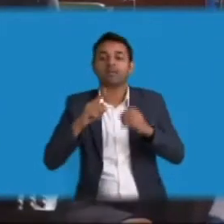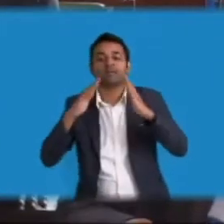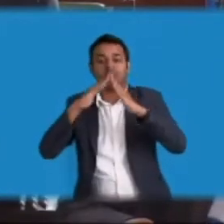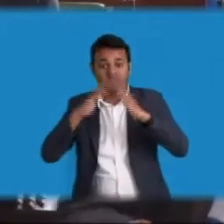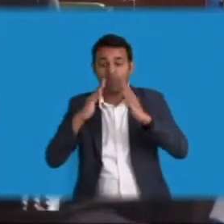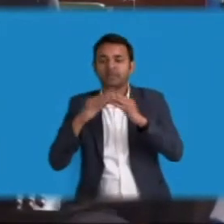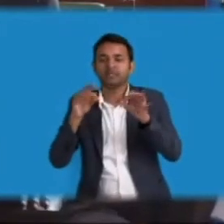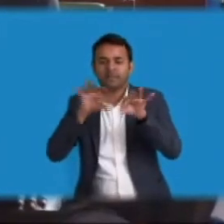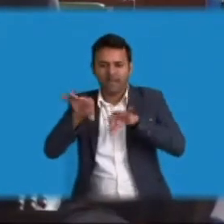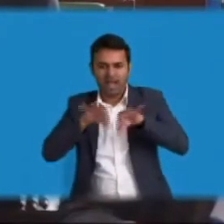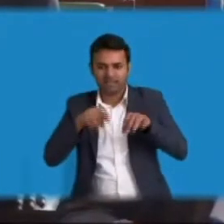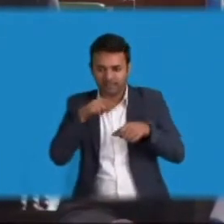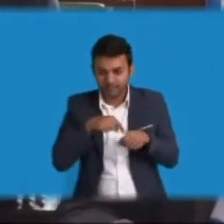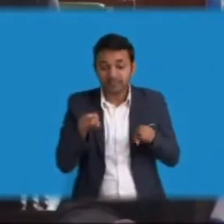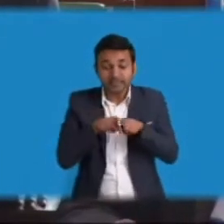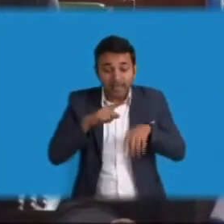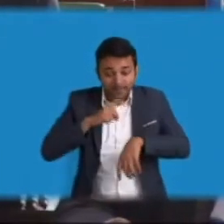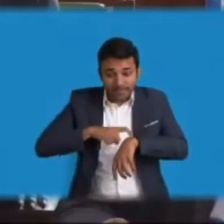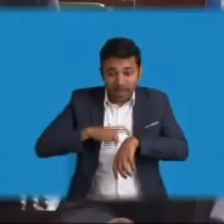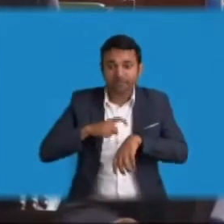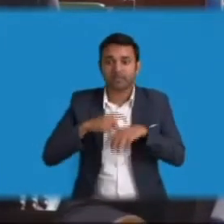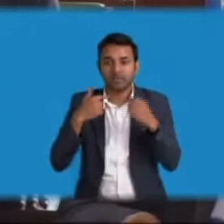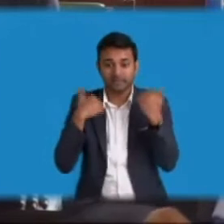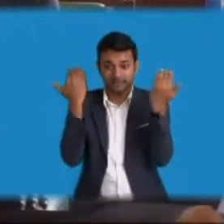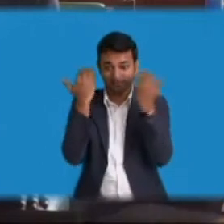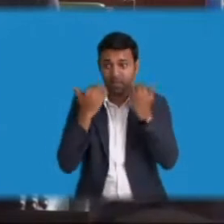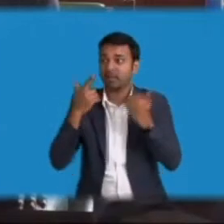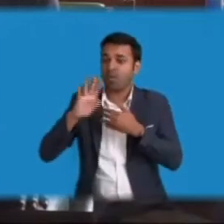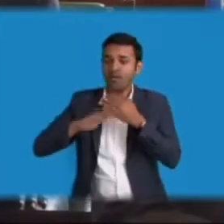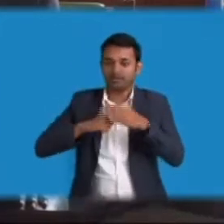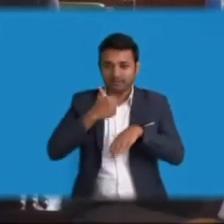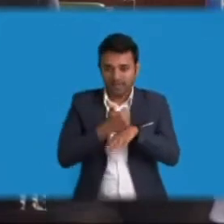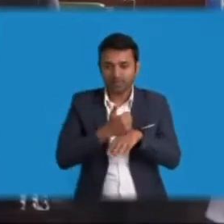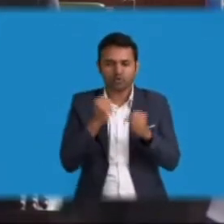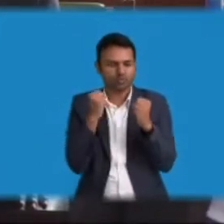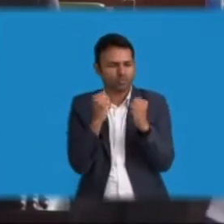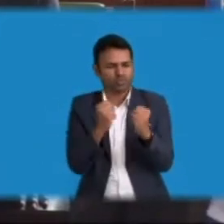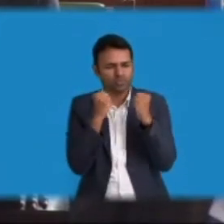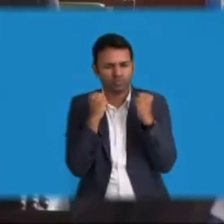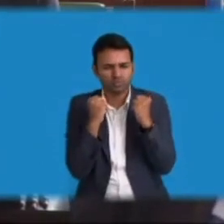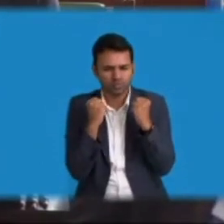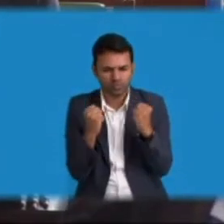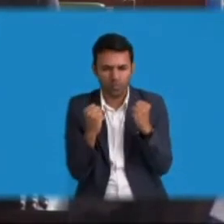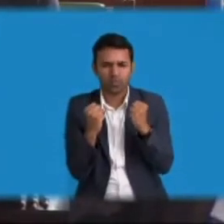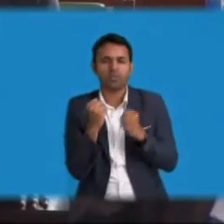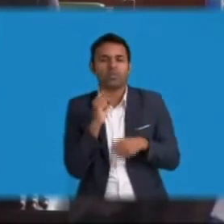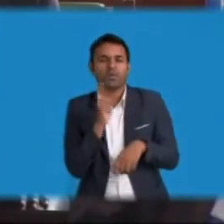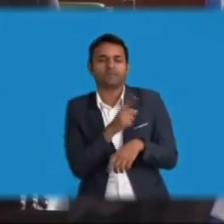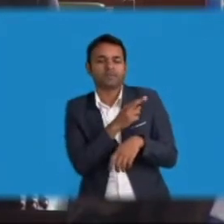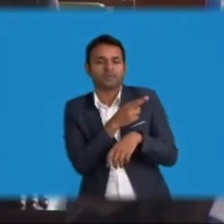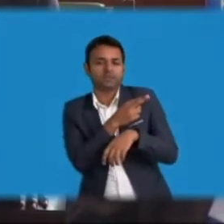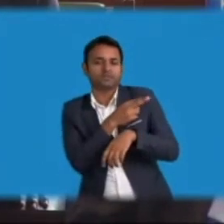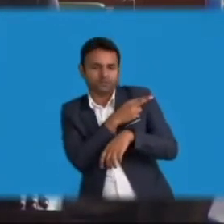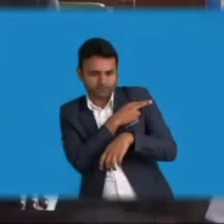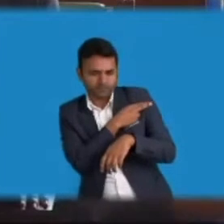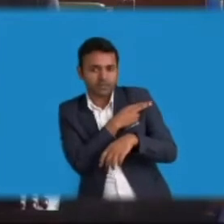Madam Speaker, we have established strong and accountable relationships with our municipal councils. This